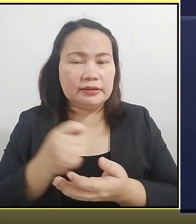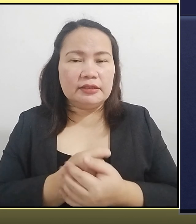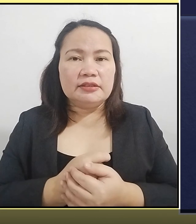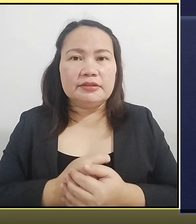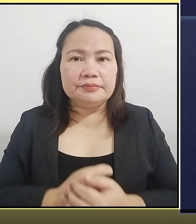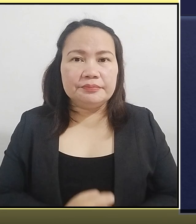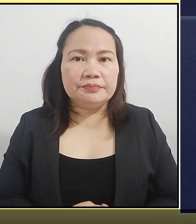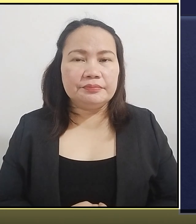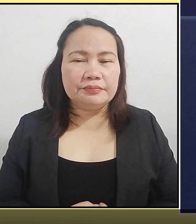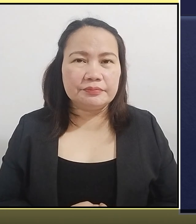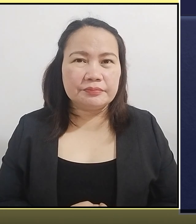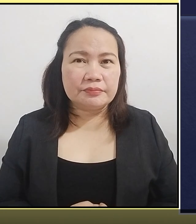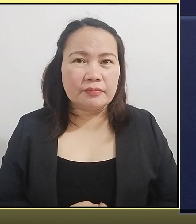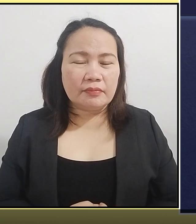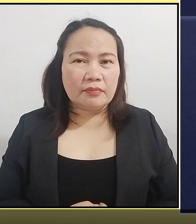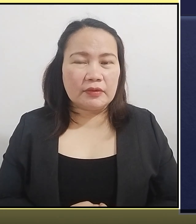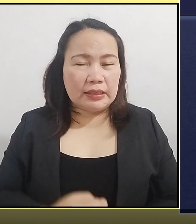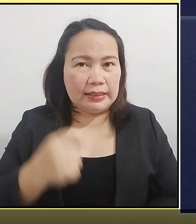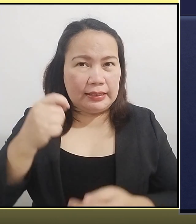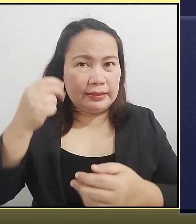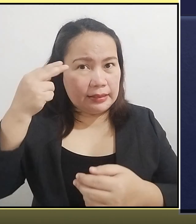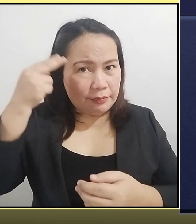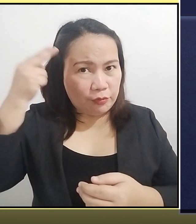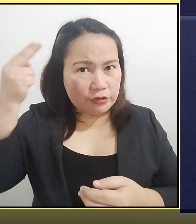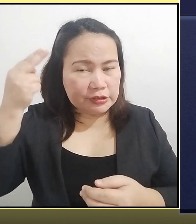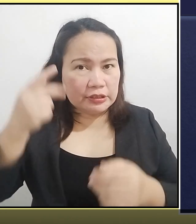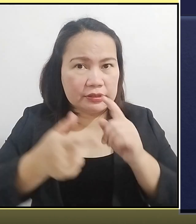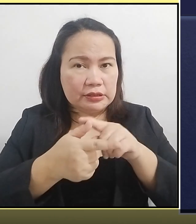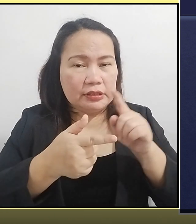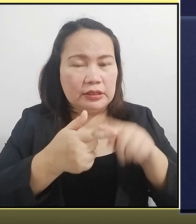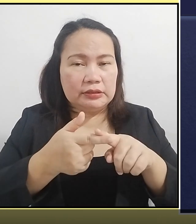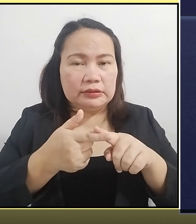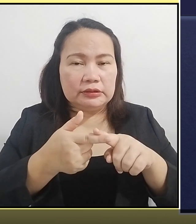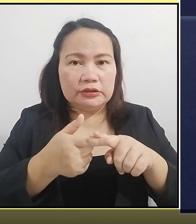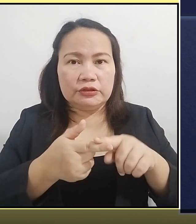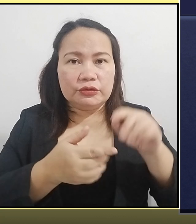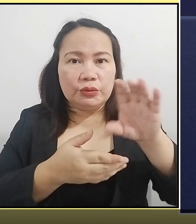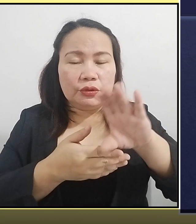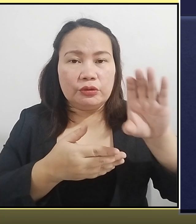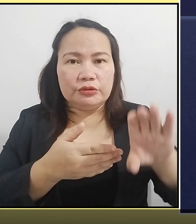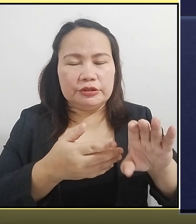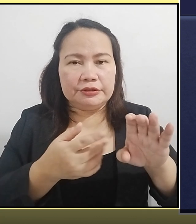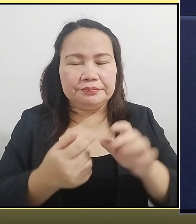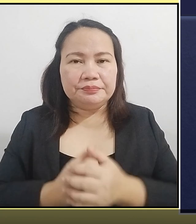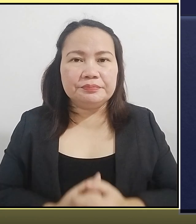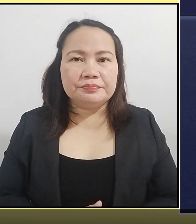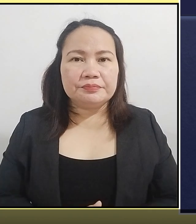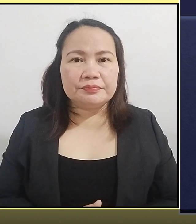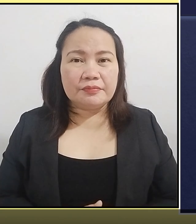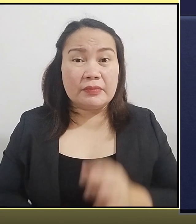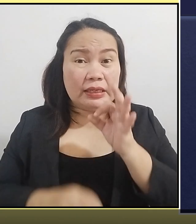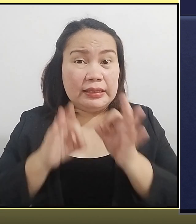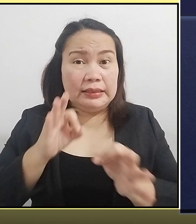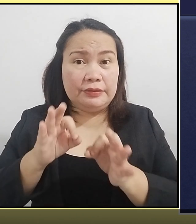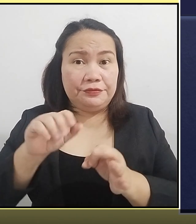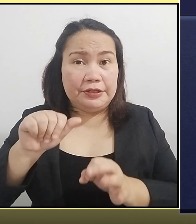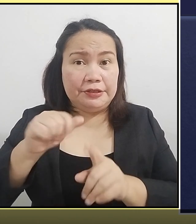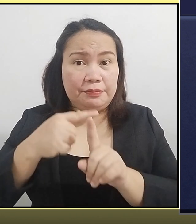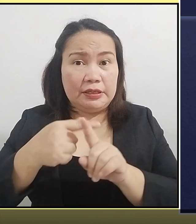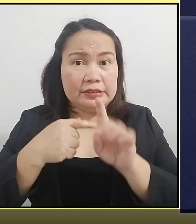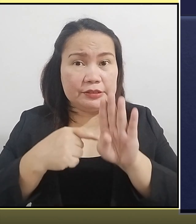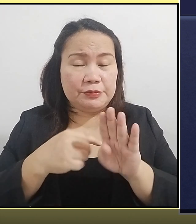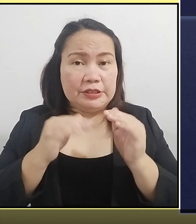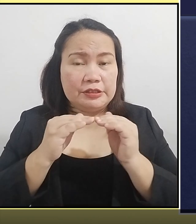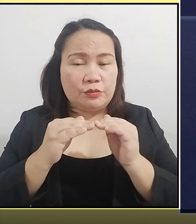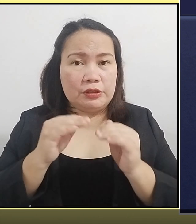ang ating hypothesis and your conclusion. Write if and then ayusin natin. If A plus B